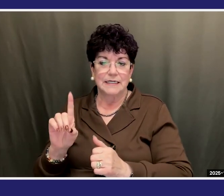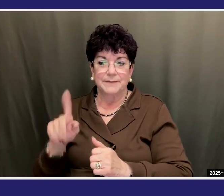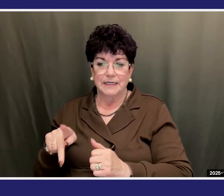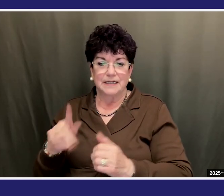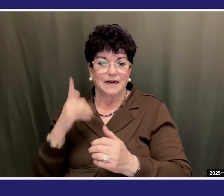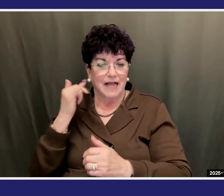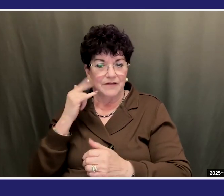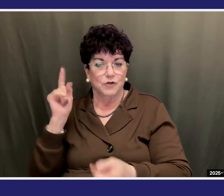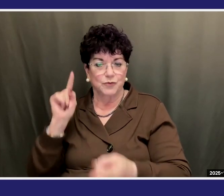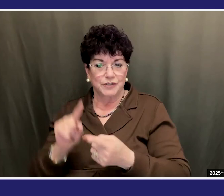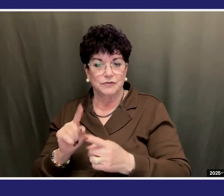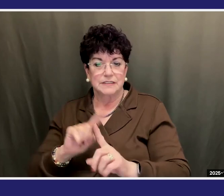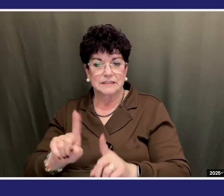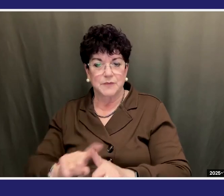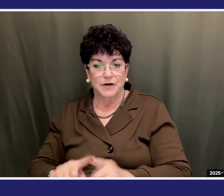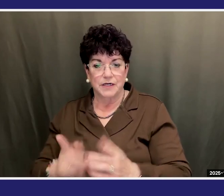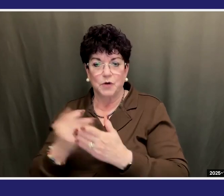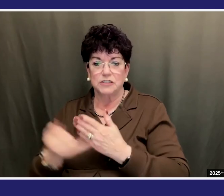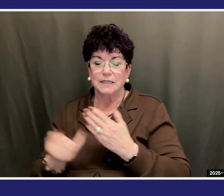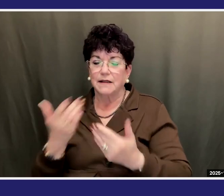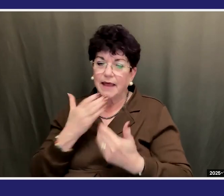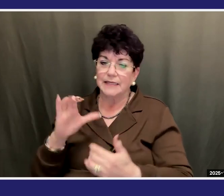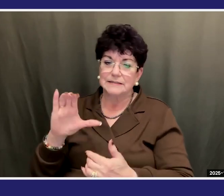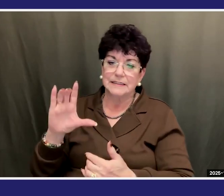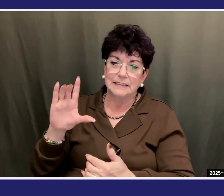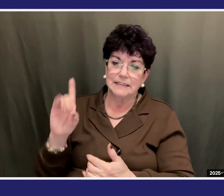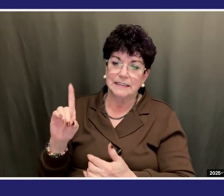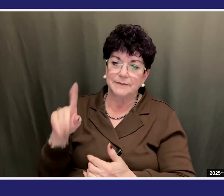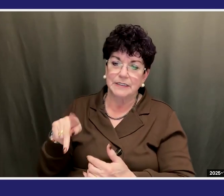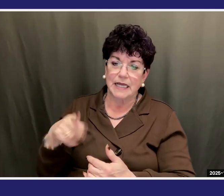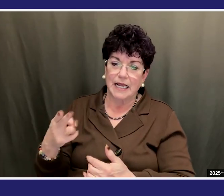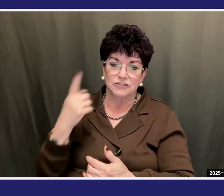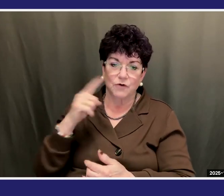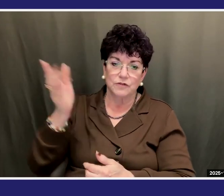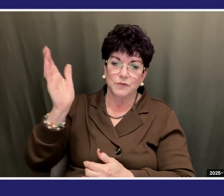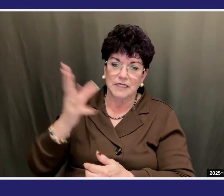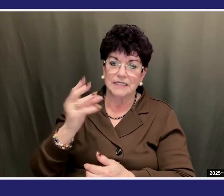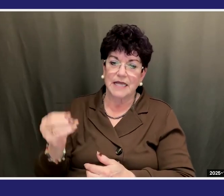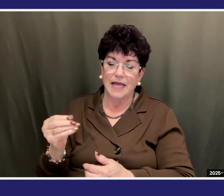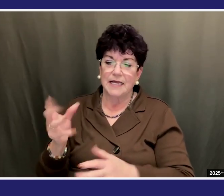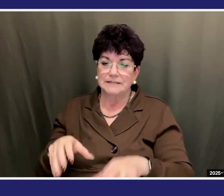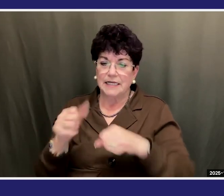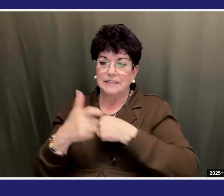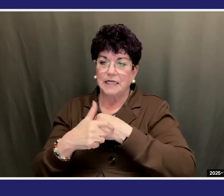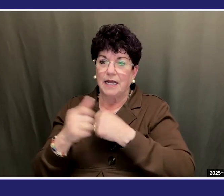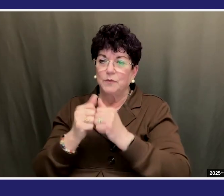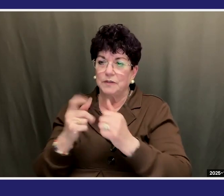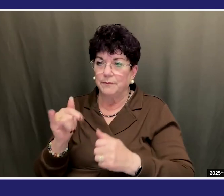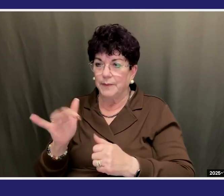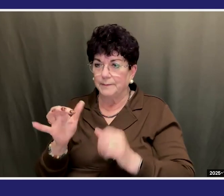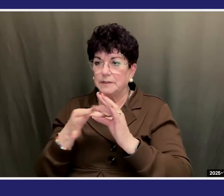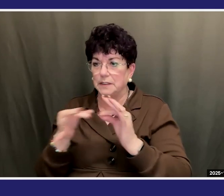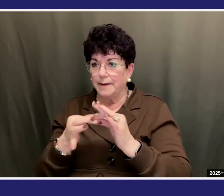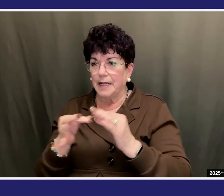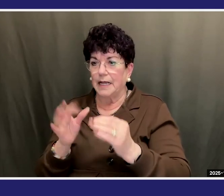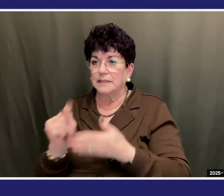years. I wanted to thank CDPH for today's presentation and the investment in this public comment period and process. We